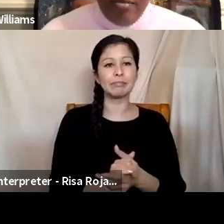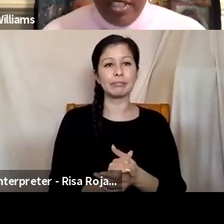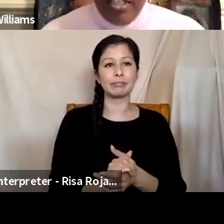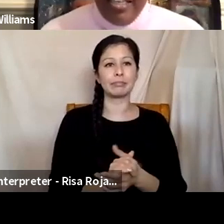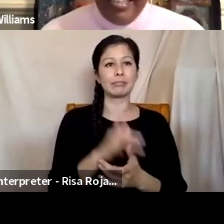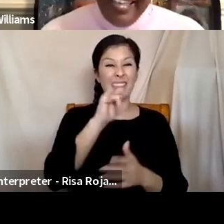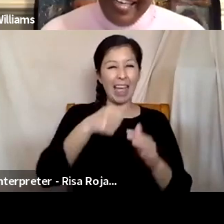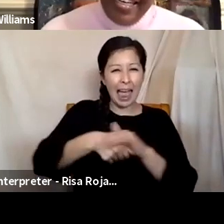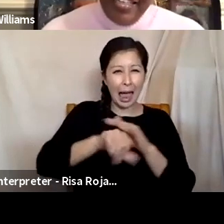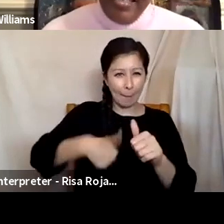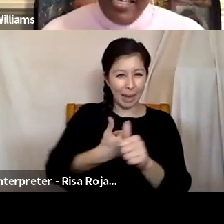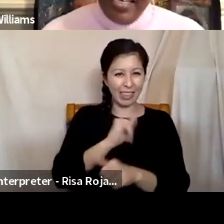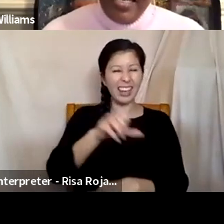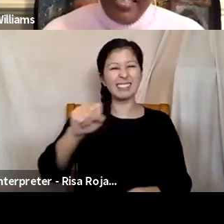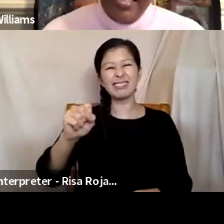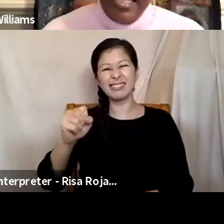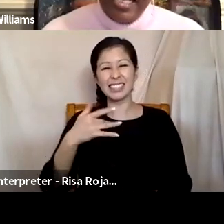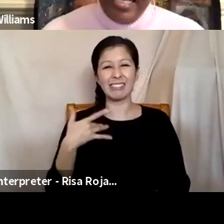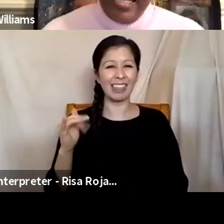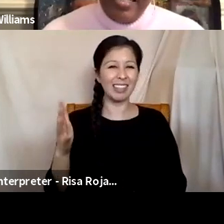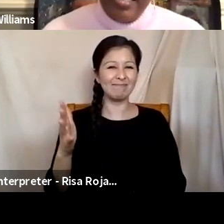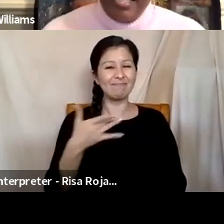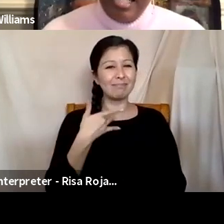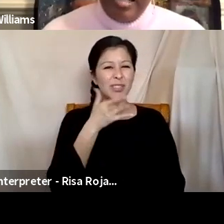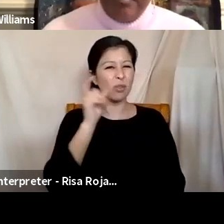Like they're hiding behind it a little? Yeah. Interesting.